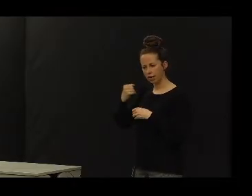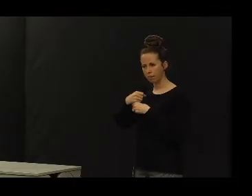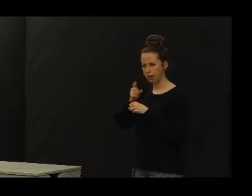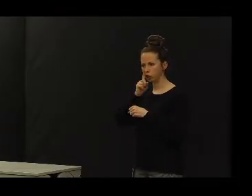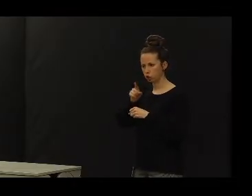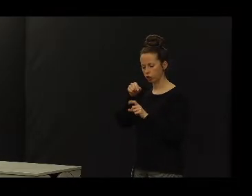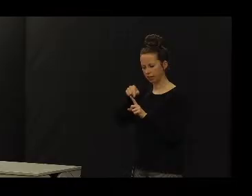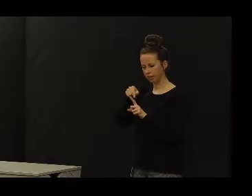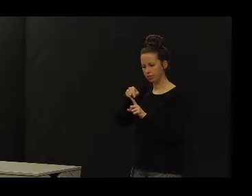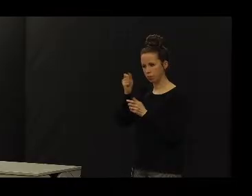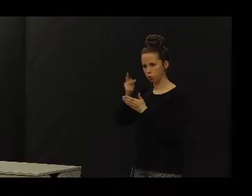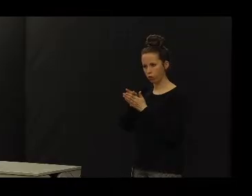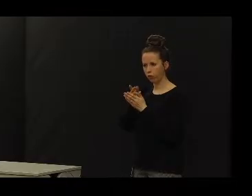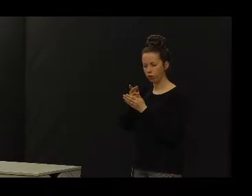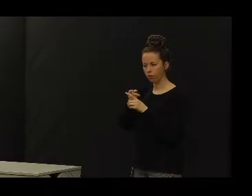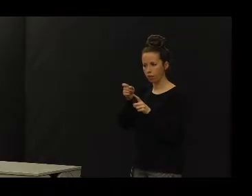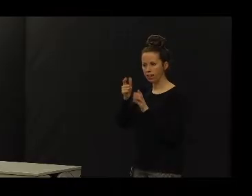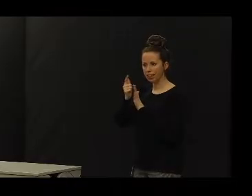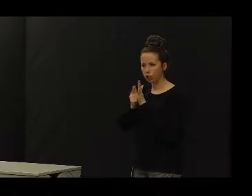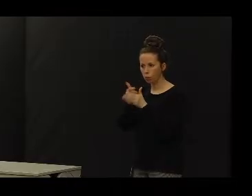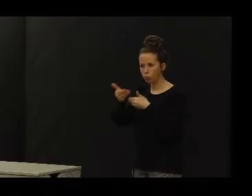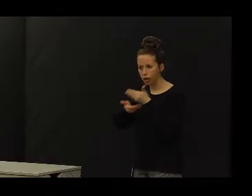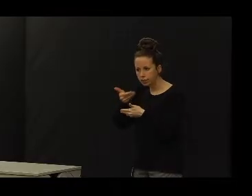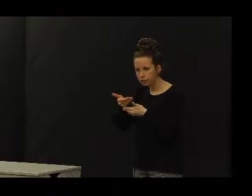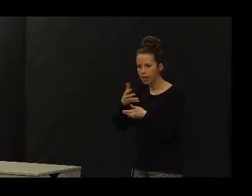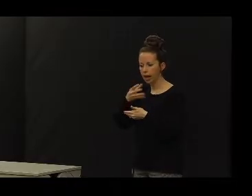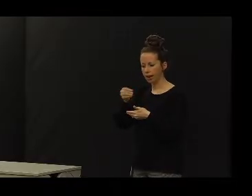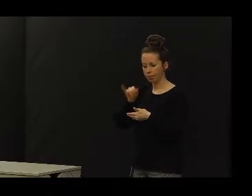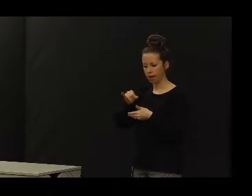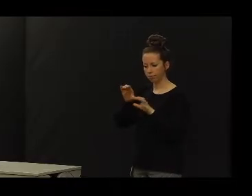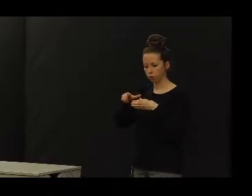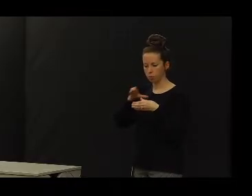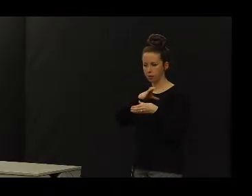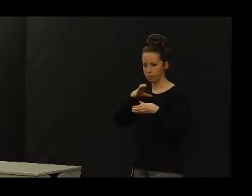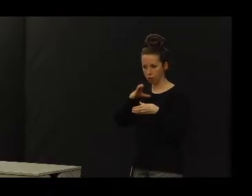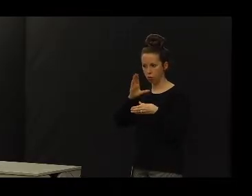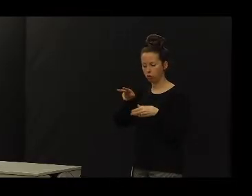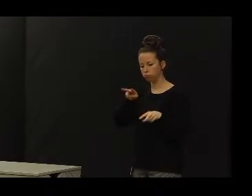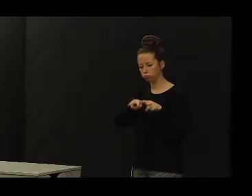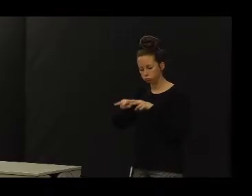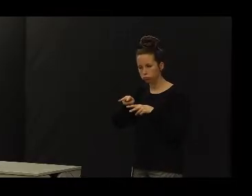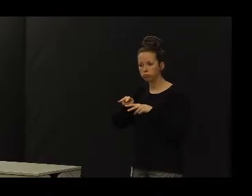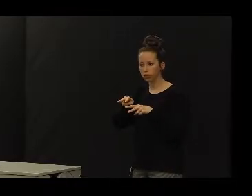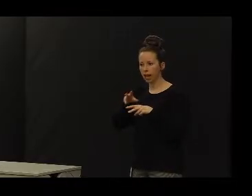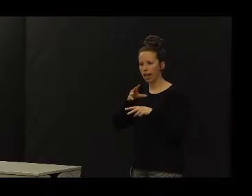and a committee analyzed and reviewed, and let the student know that that's how the system works.